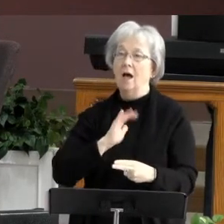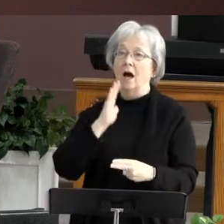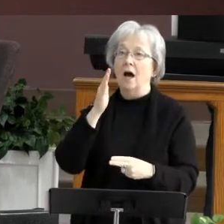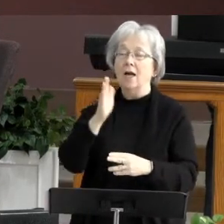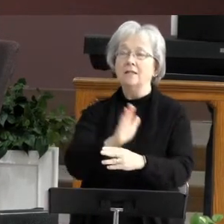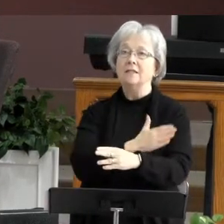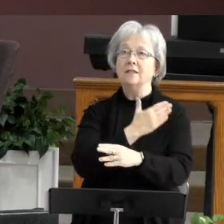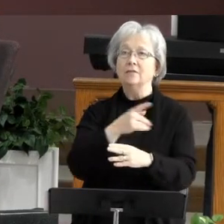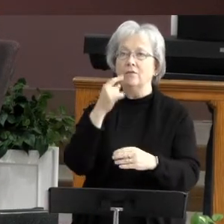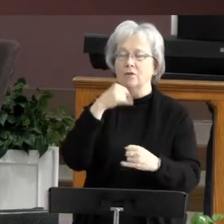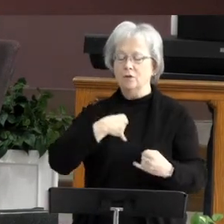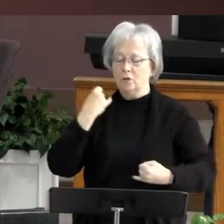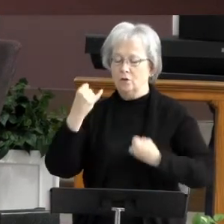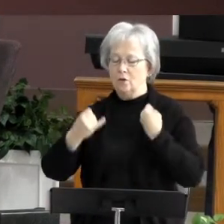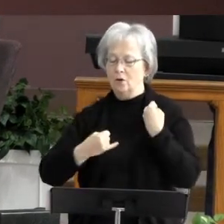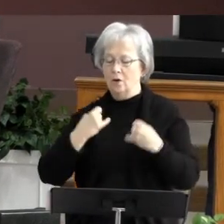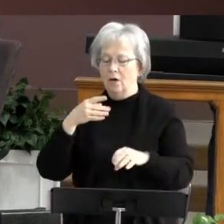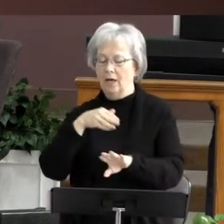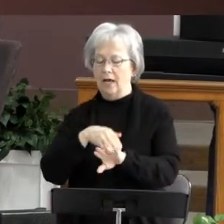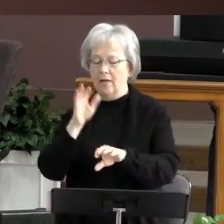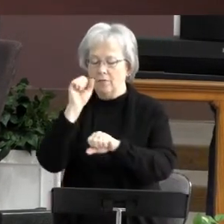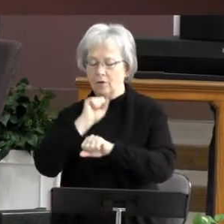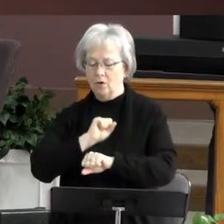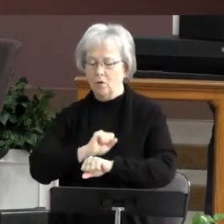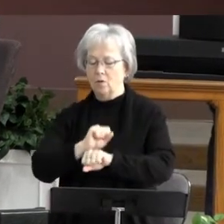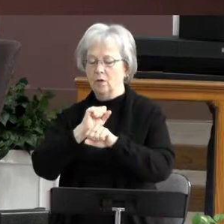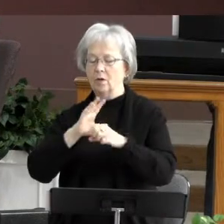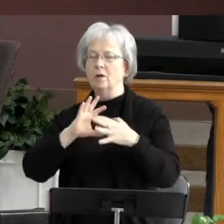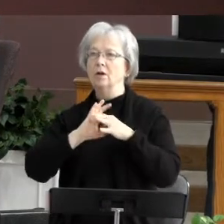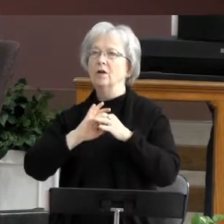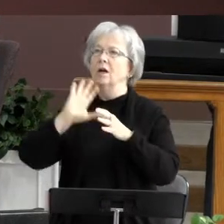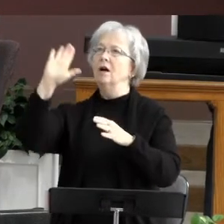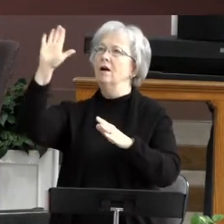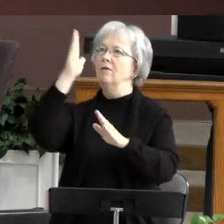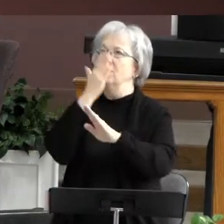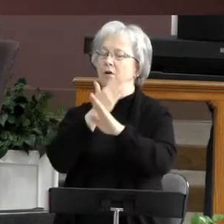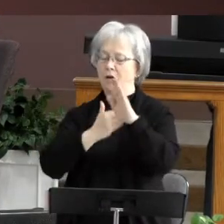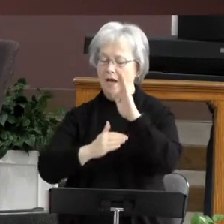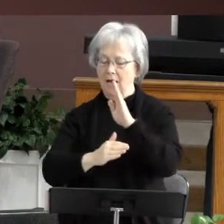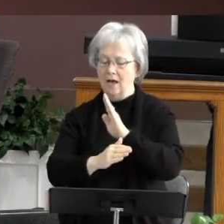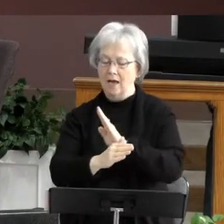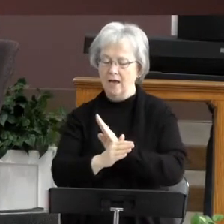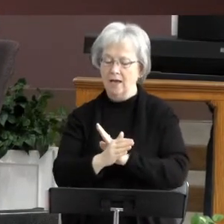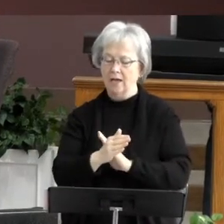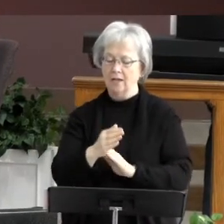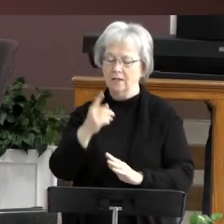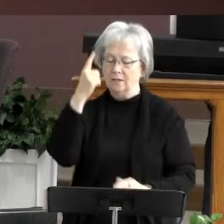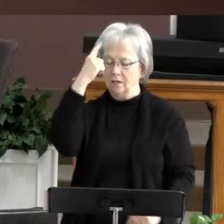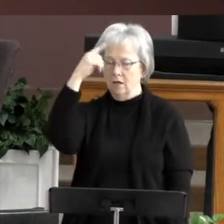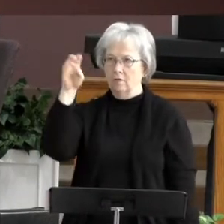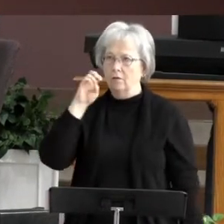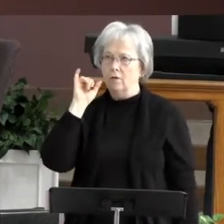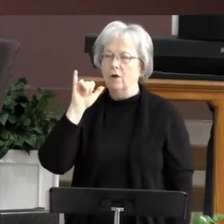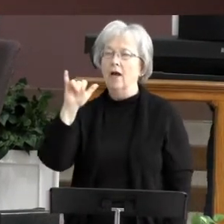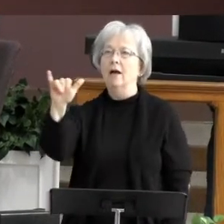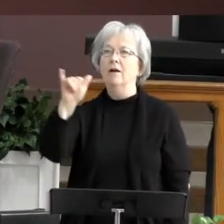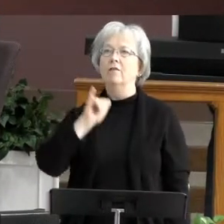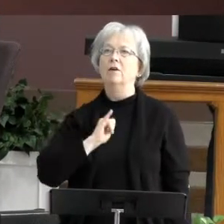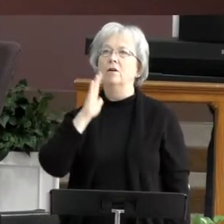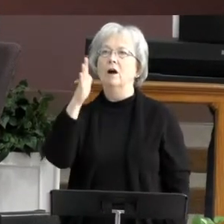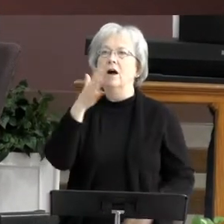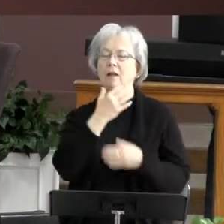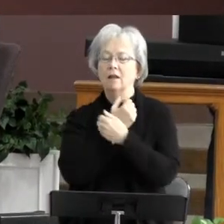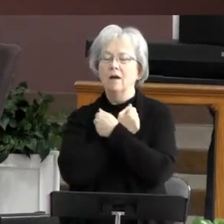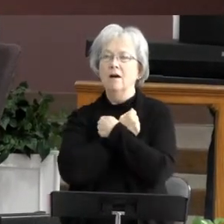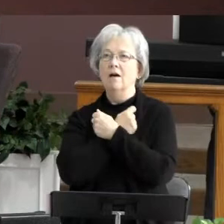name. I sing for joy at the work of your hand.